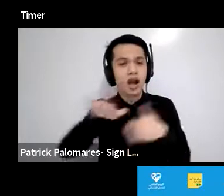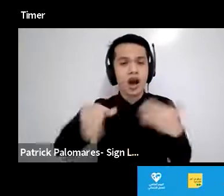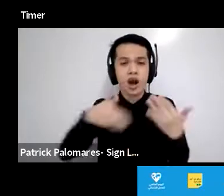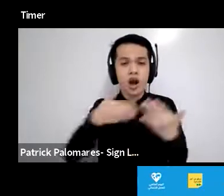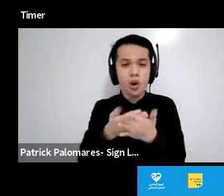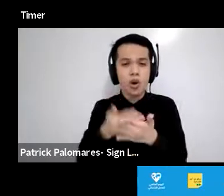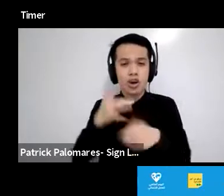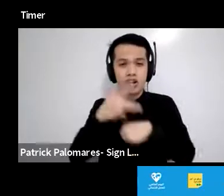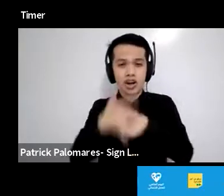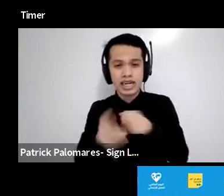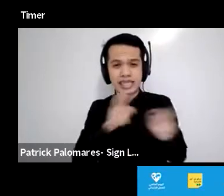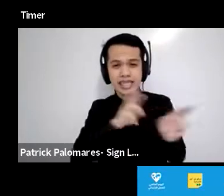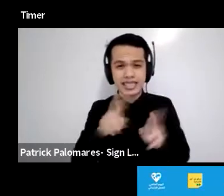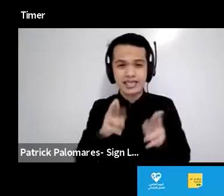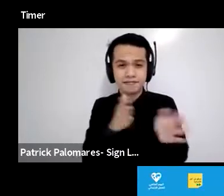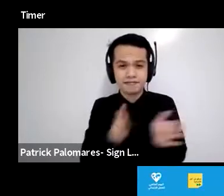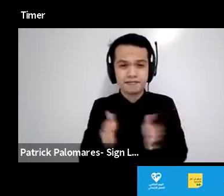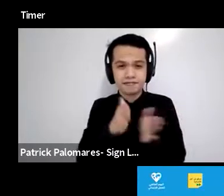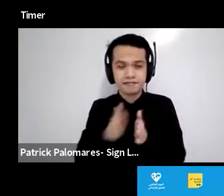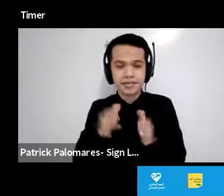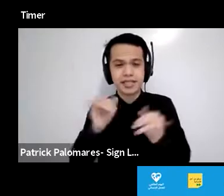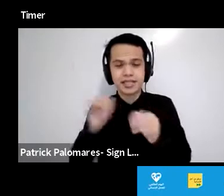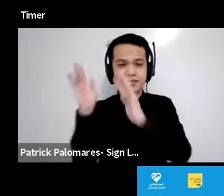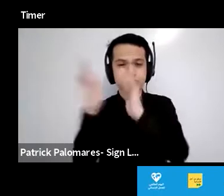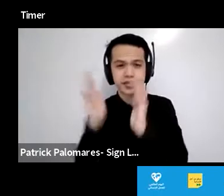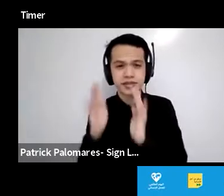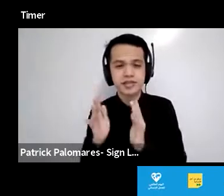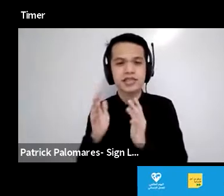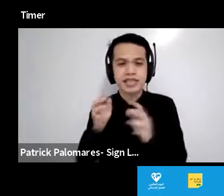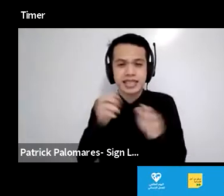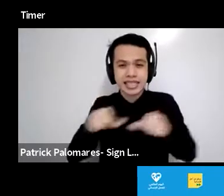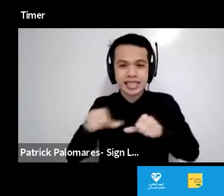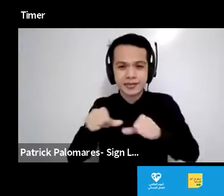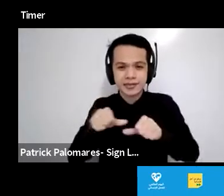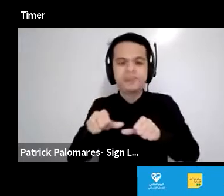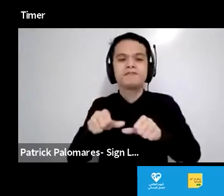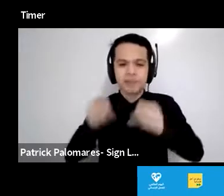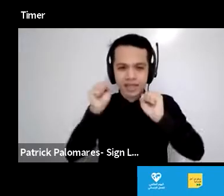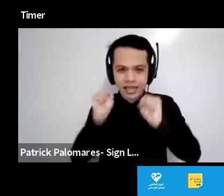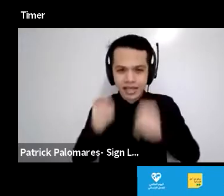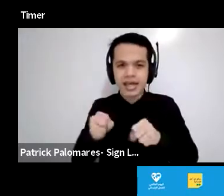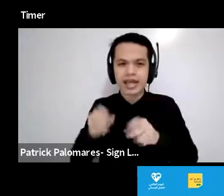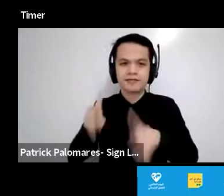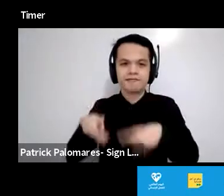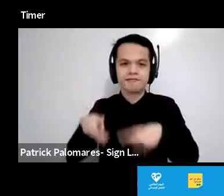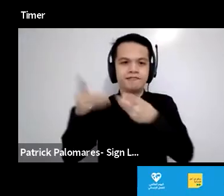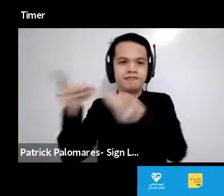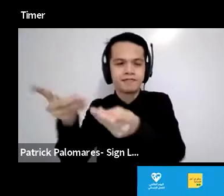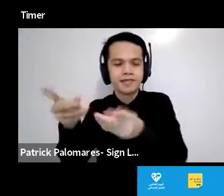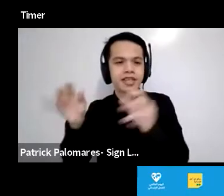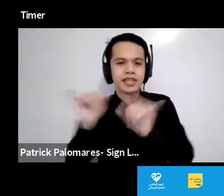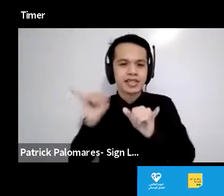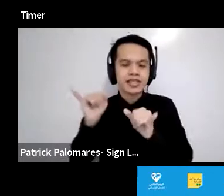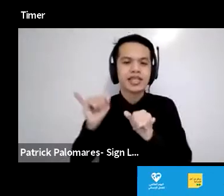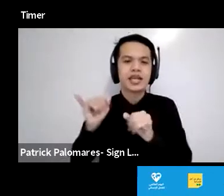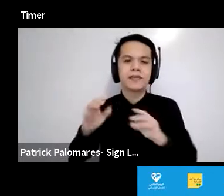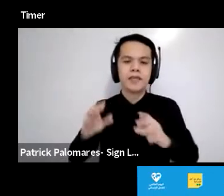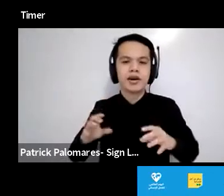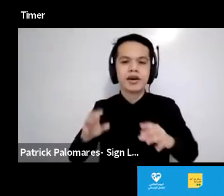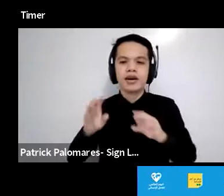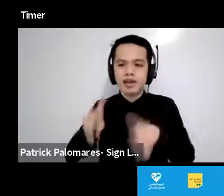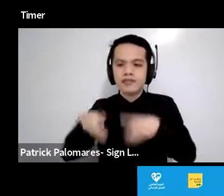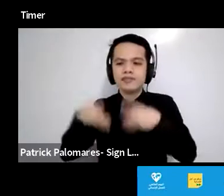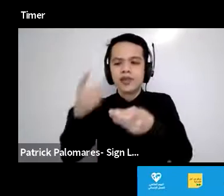anticipatory actions and disaster preparedness activities could be safely delivered and comply with local and